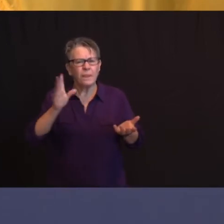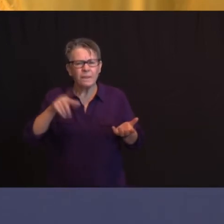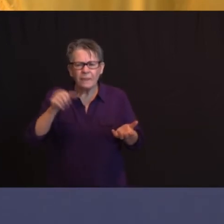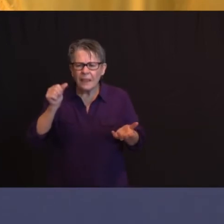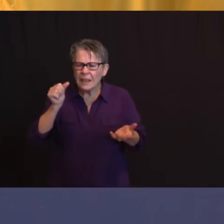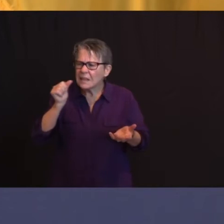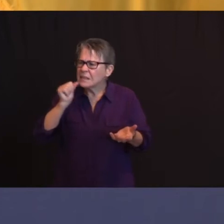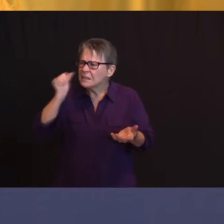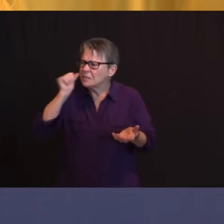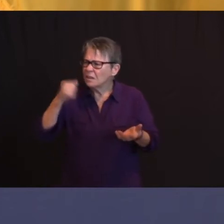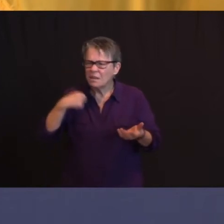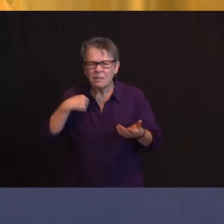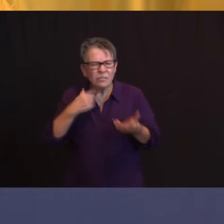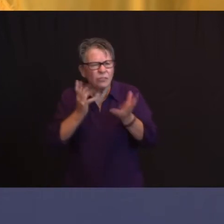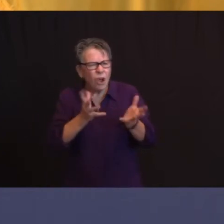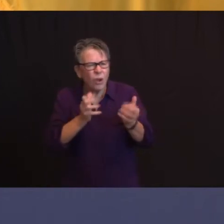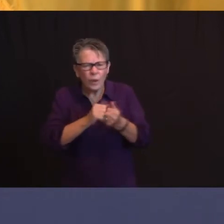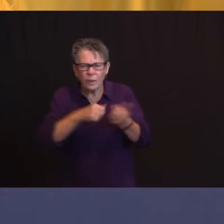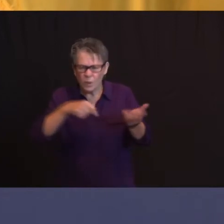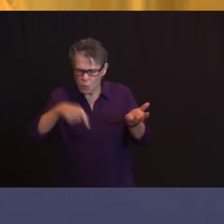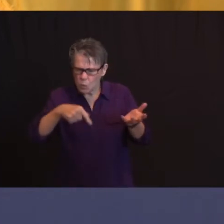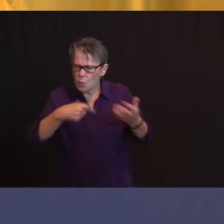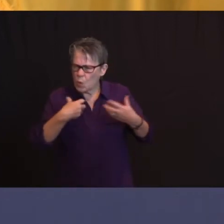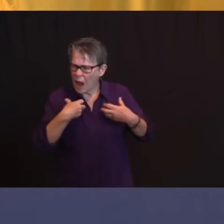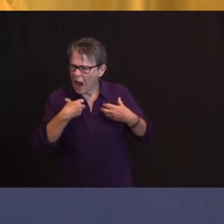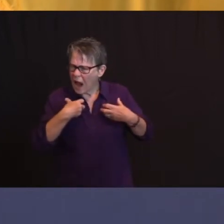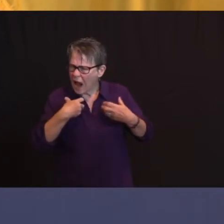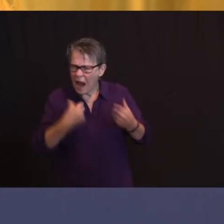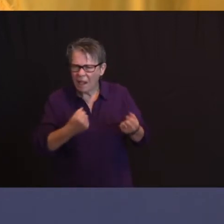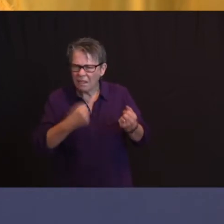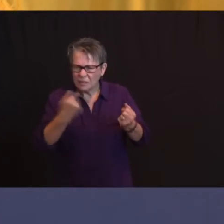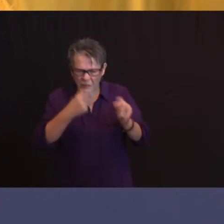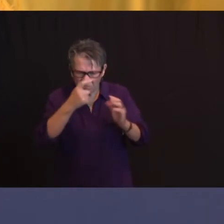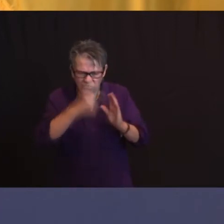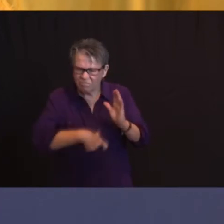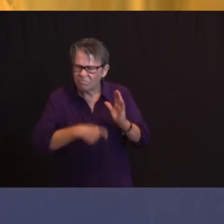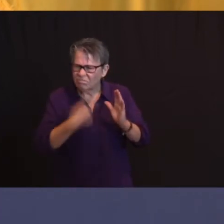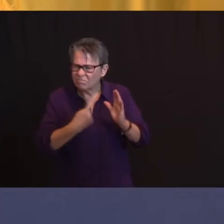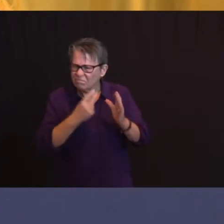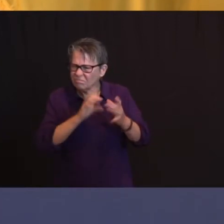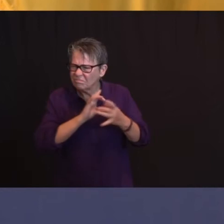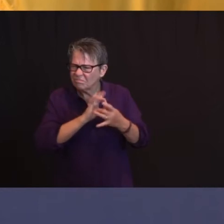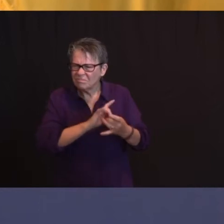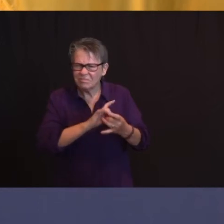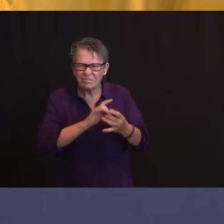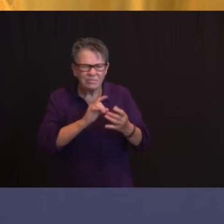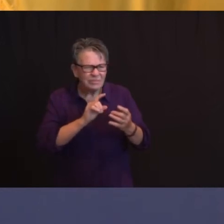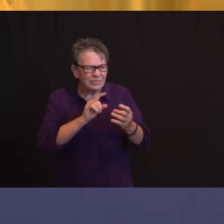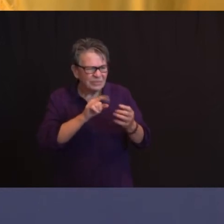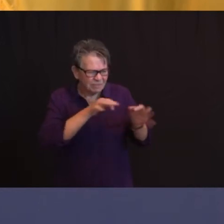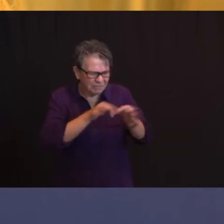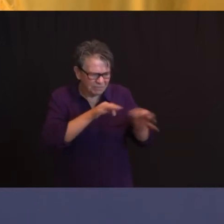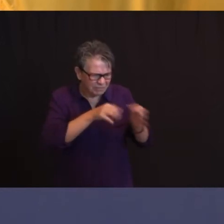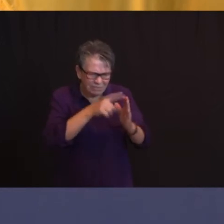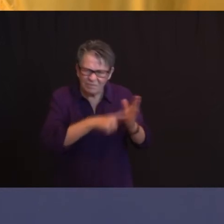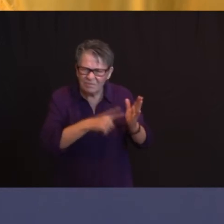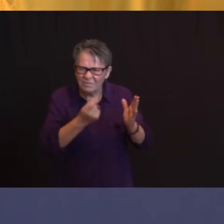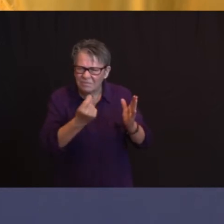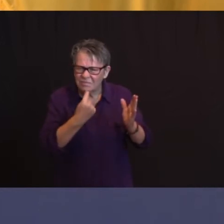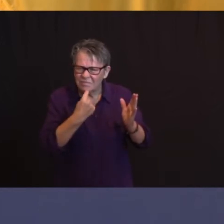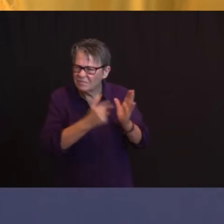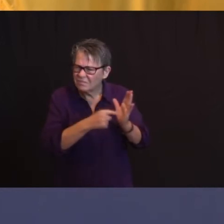you get a 19-minute turnaround, high degree of reliability, and the data goes right into our system, which makes it even